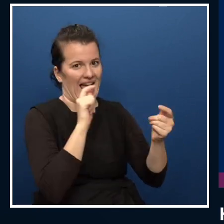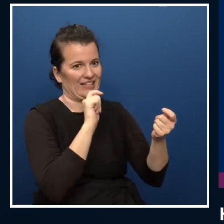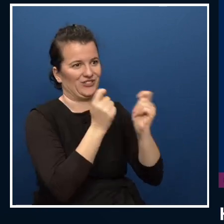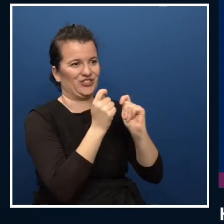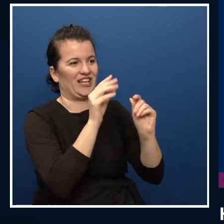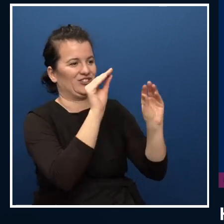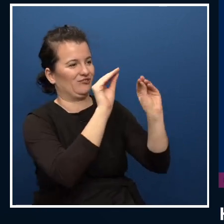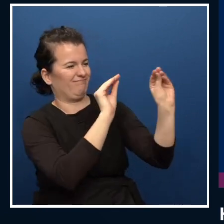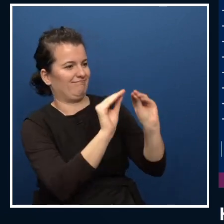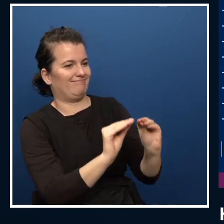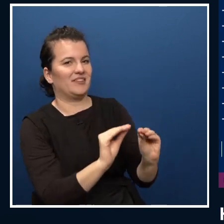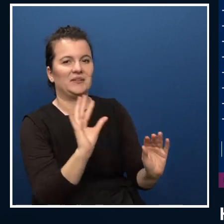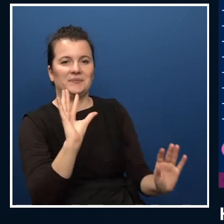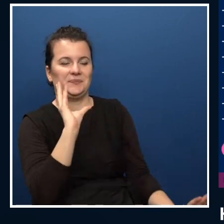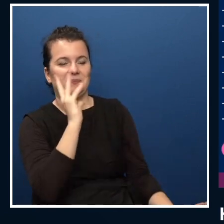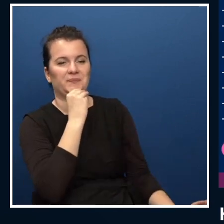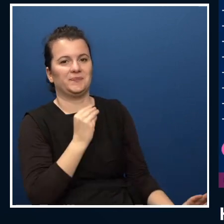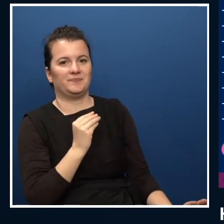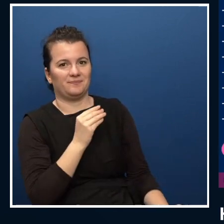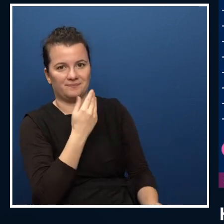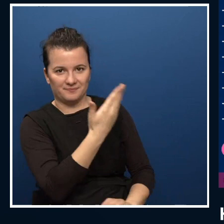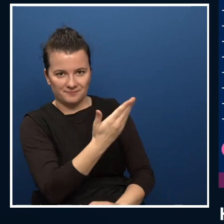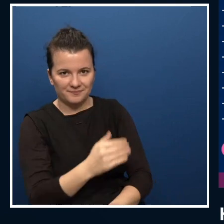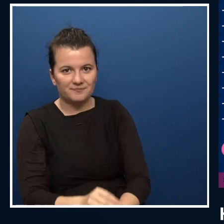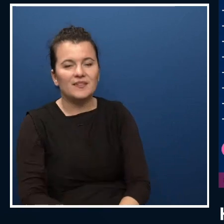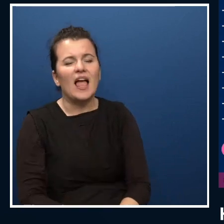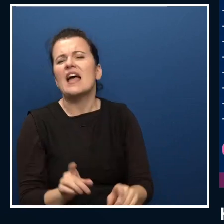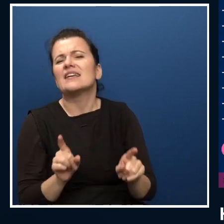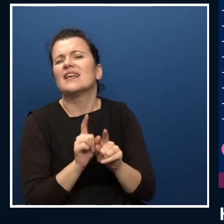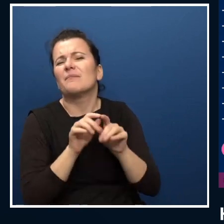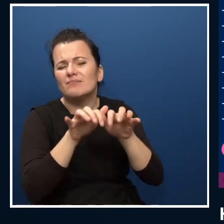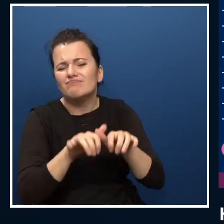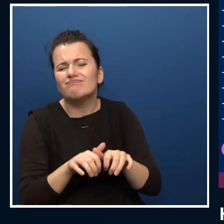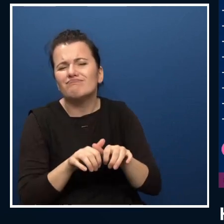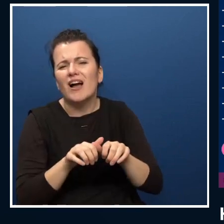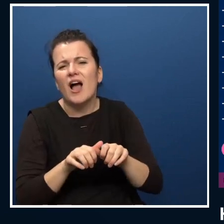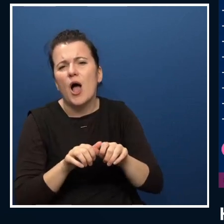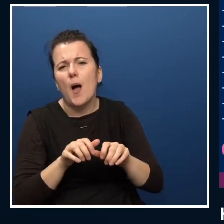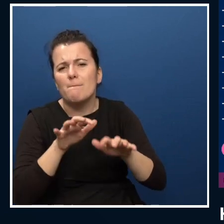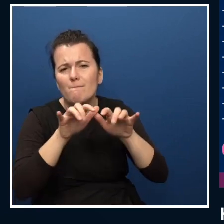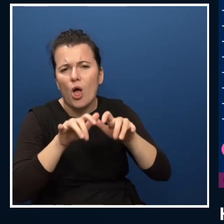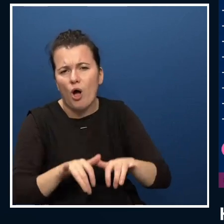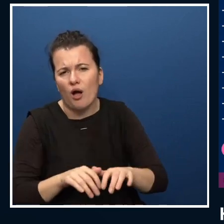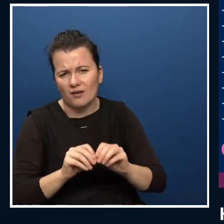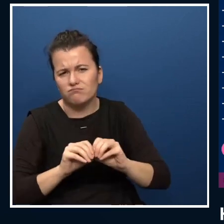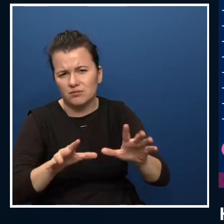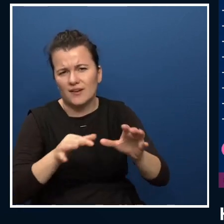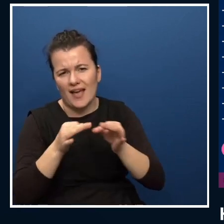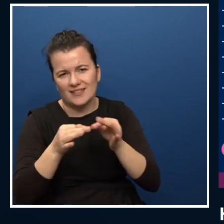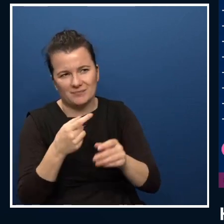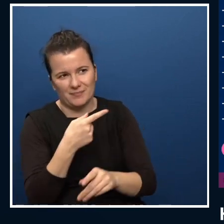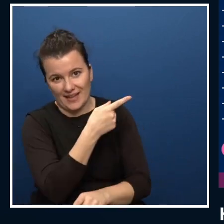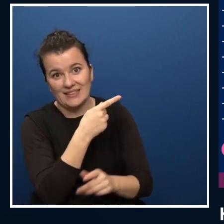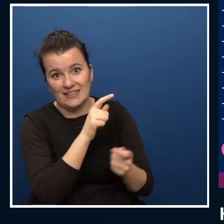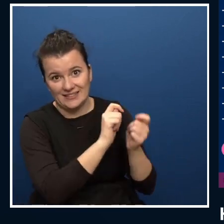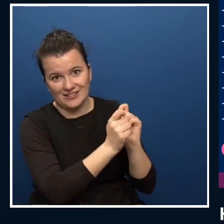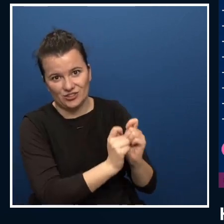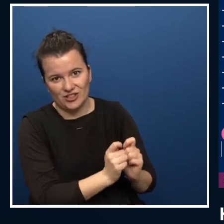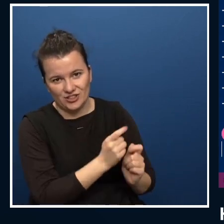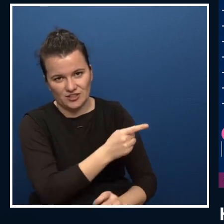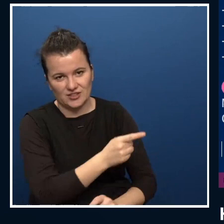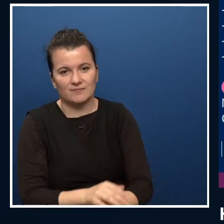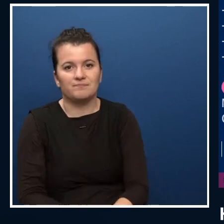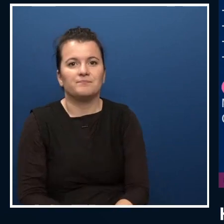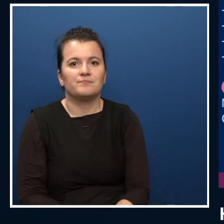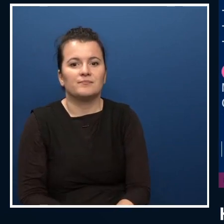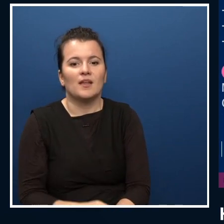this on my blog. So here I've got the source code for Hanselman.com, and I wrote this in